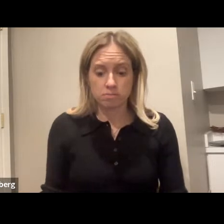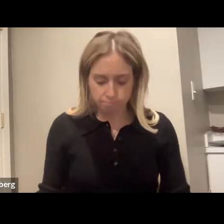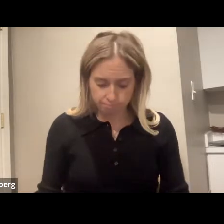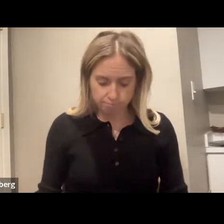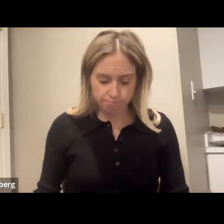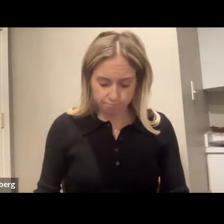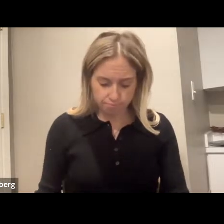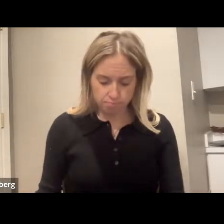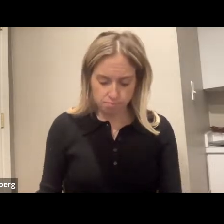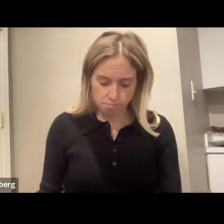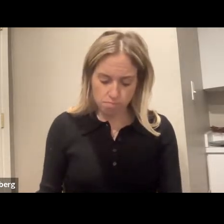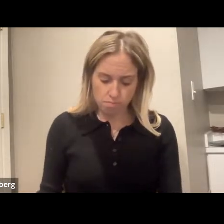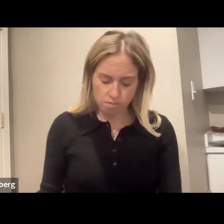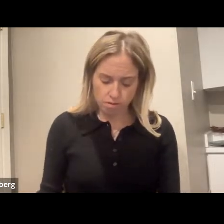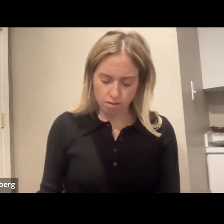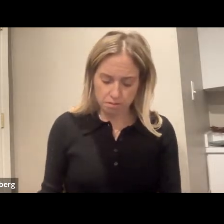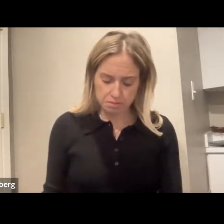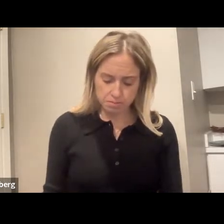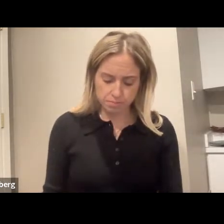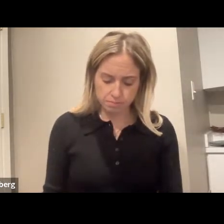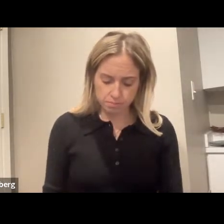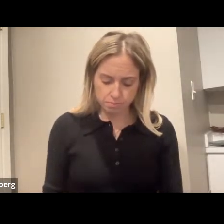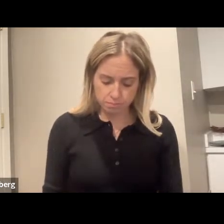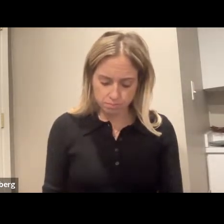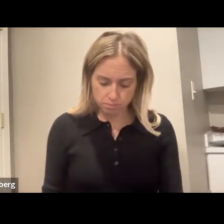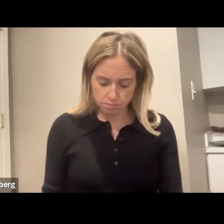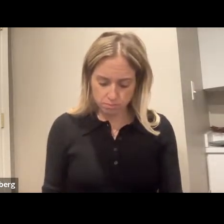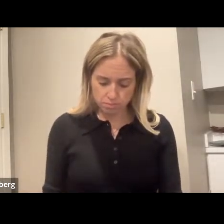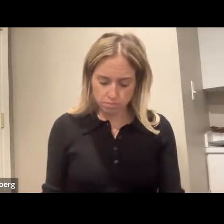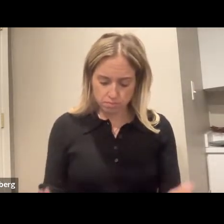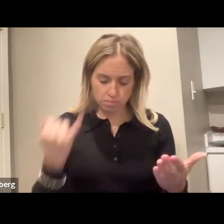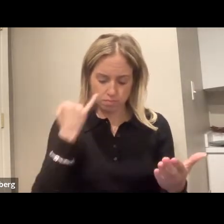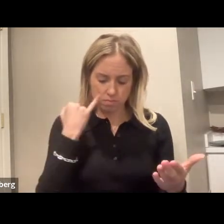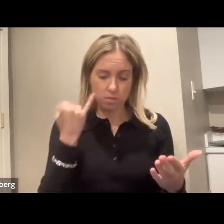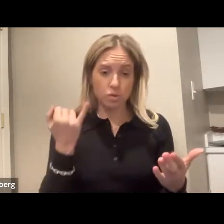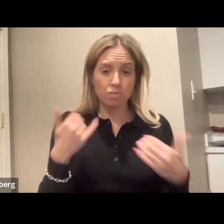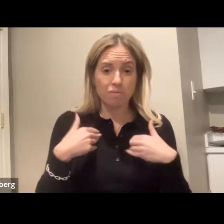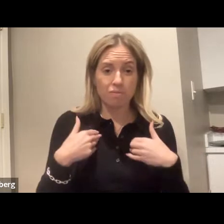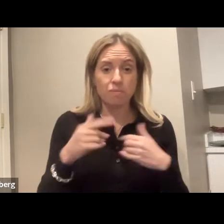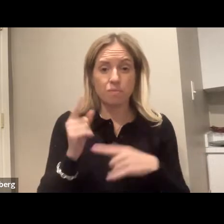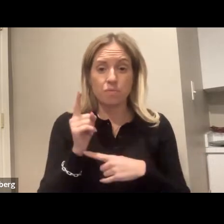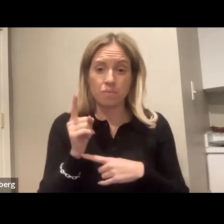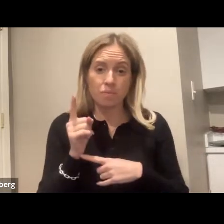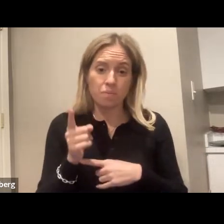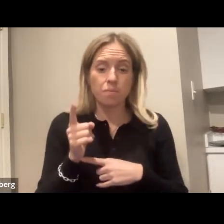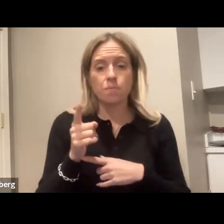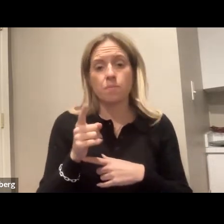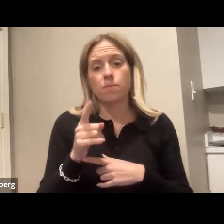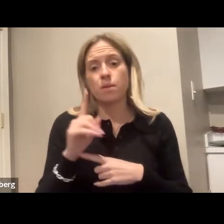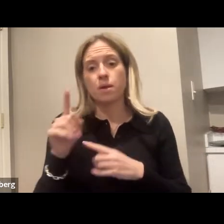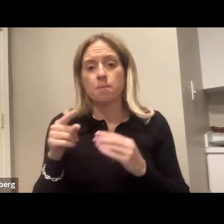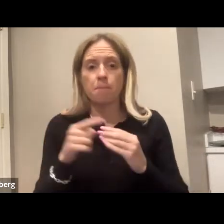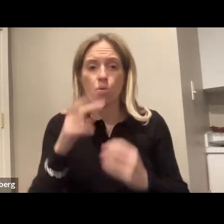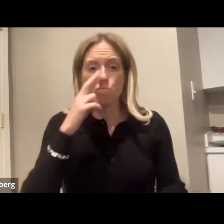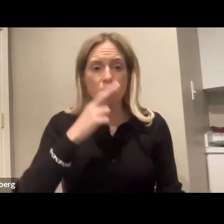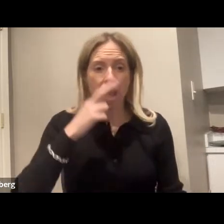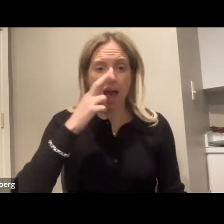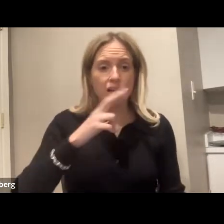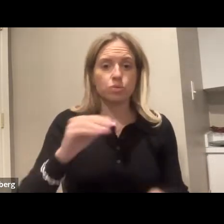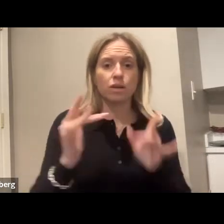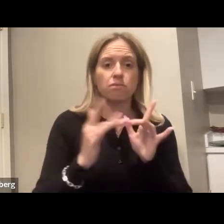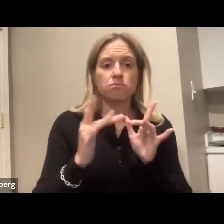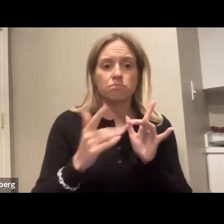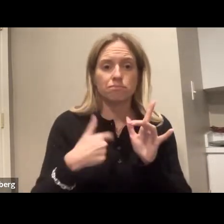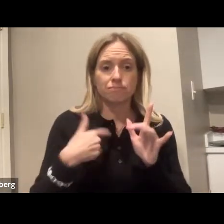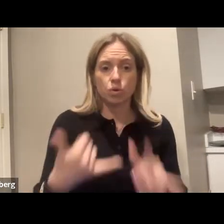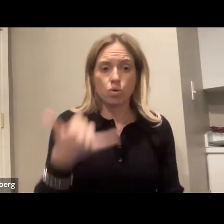Well, if the individual that is complaining about rats, if you can reach out to me and leave me, you can call me or